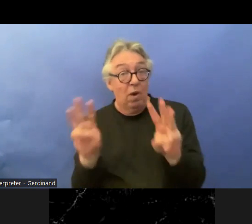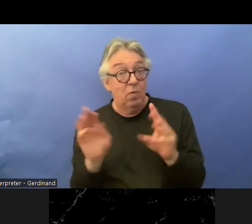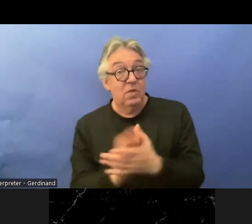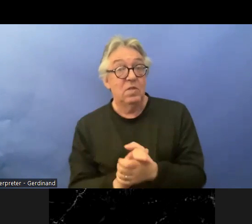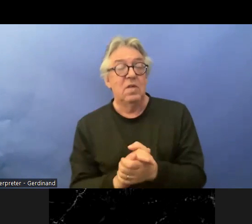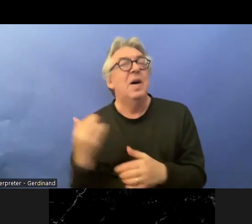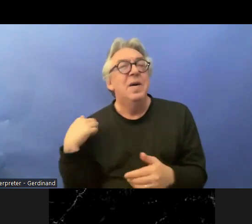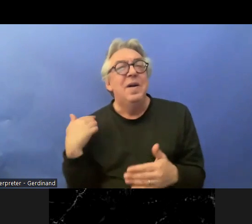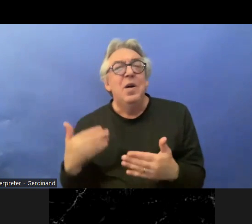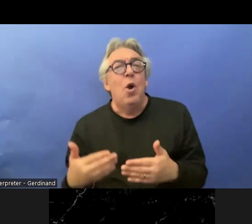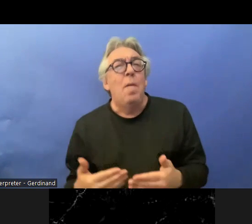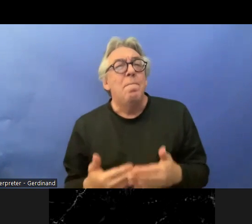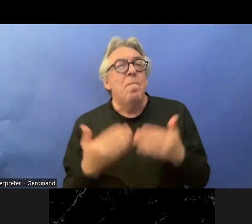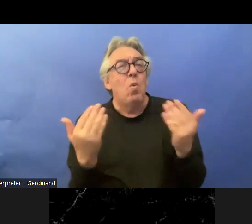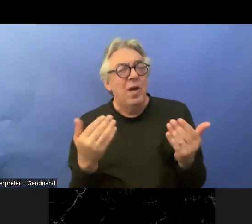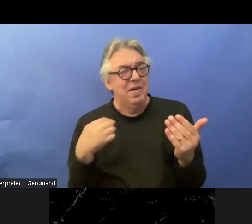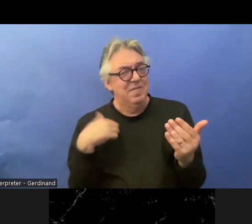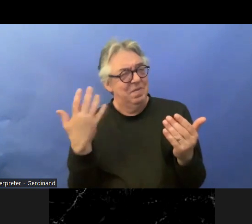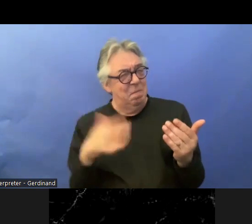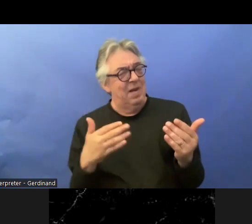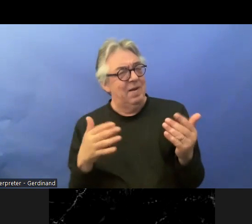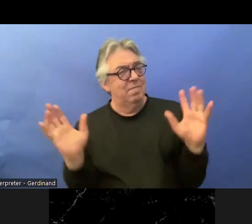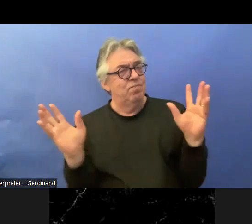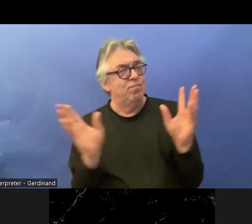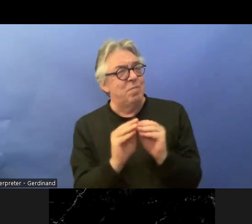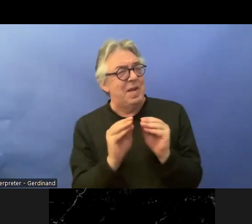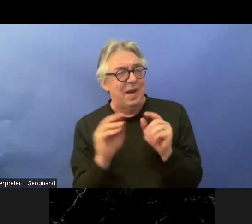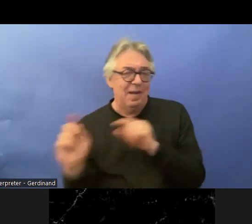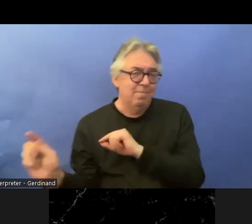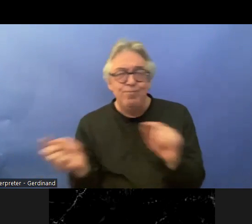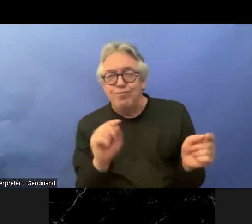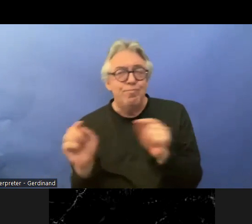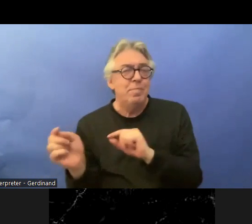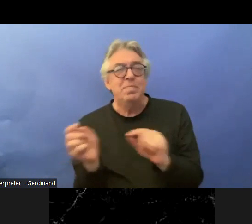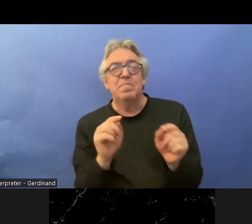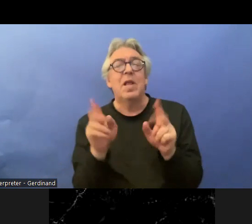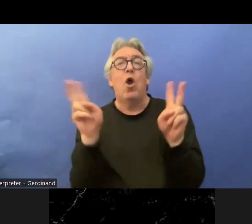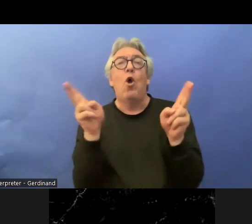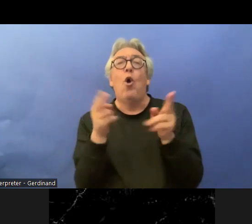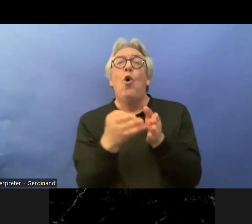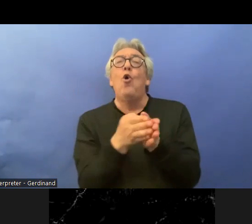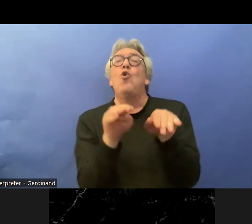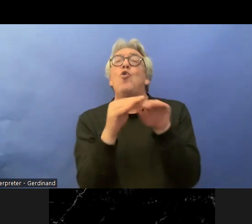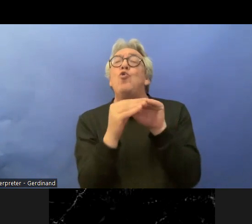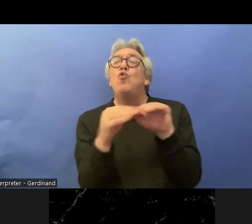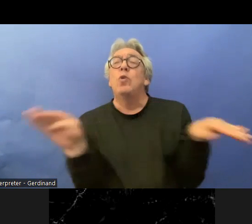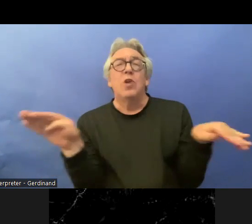about the coordination of cross-cutting issues in general. And I hope that some of you also participated in